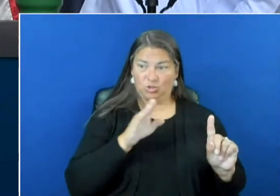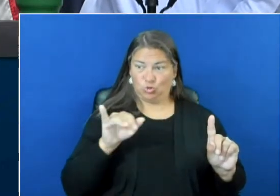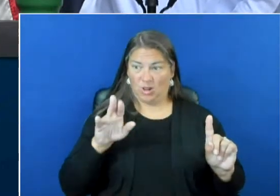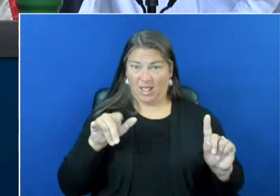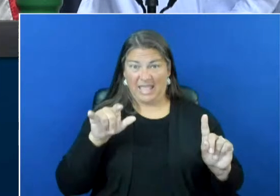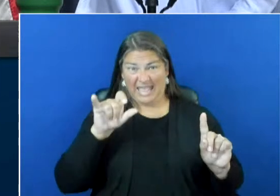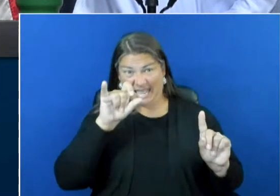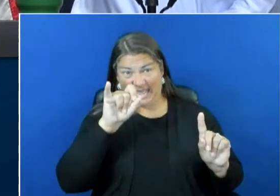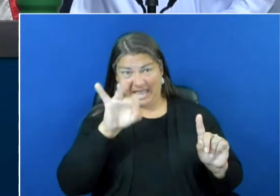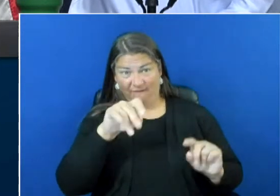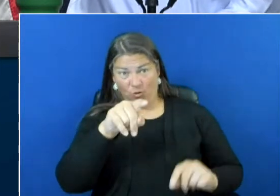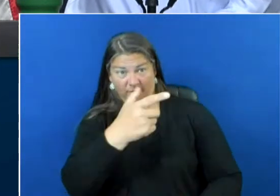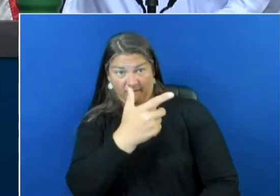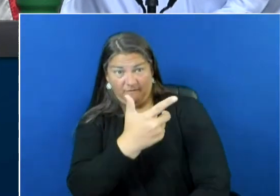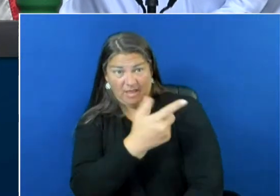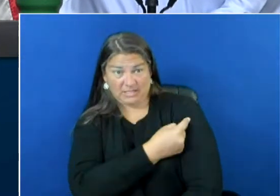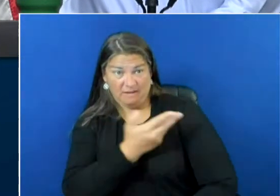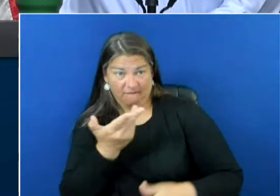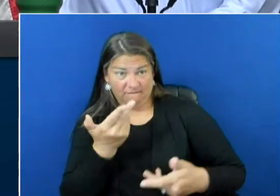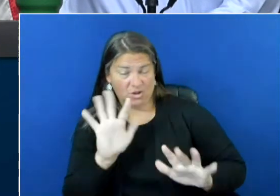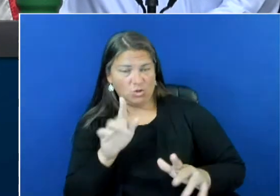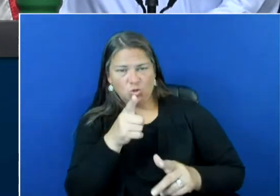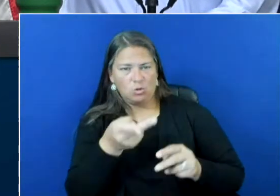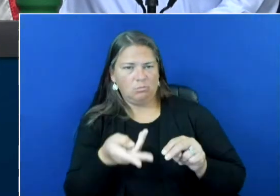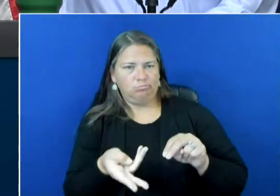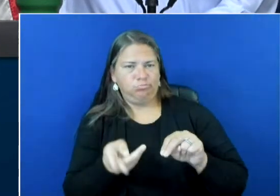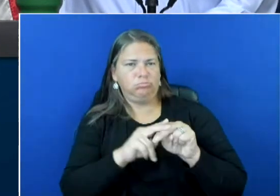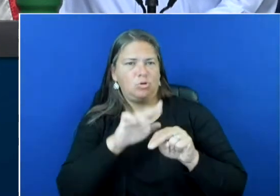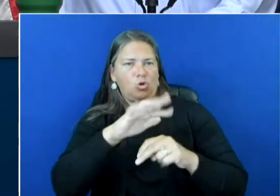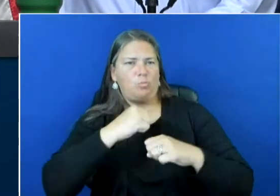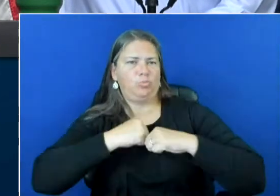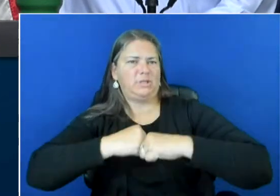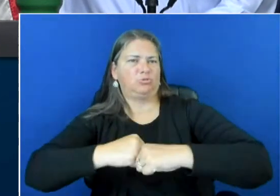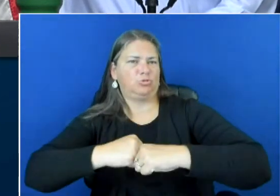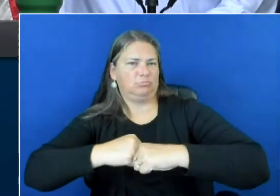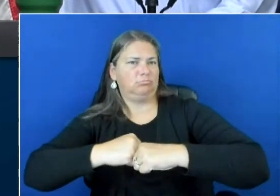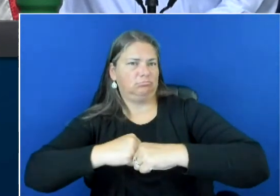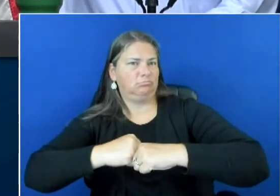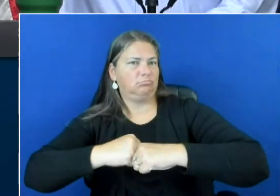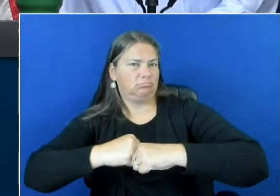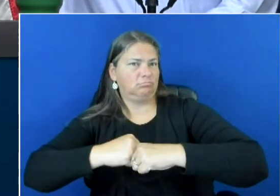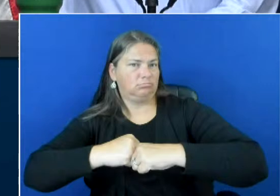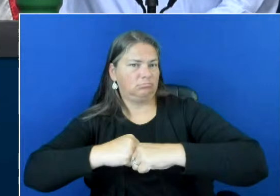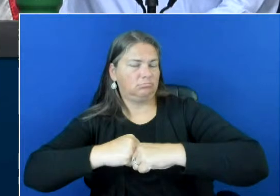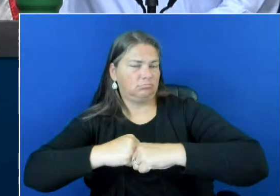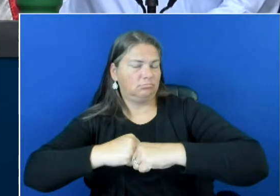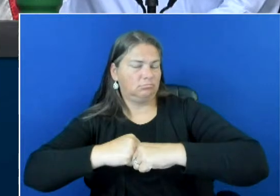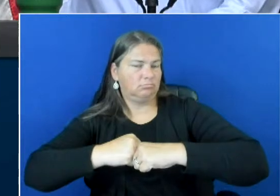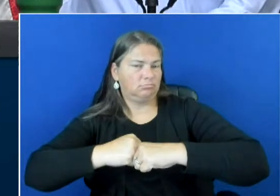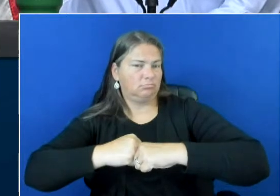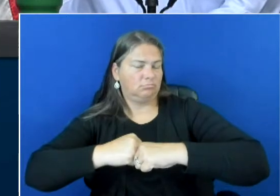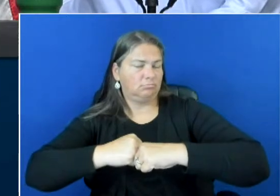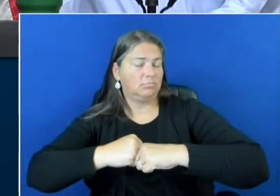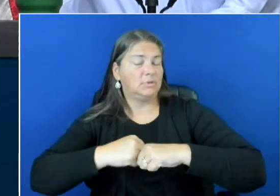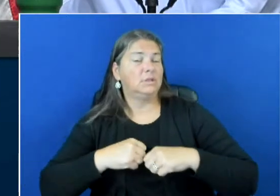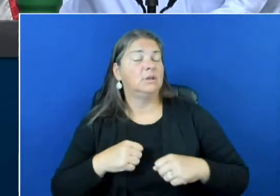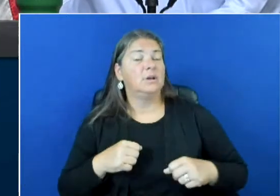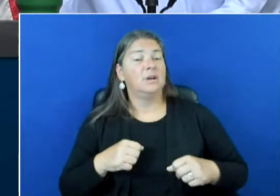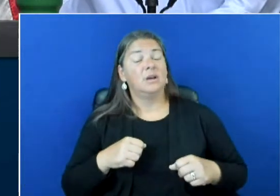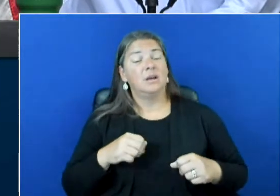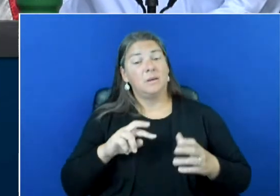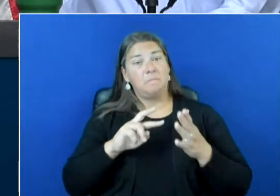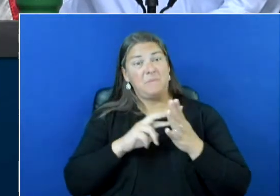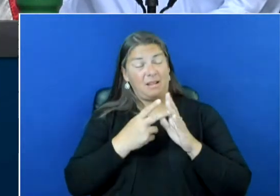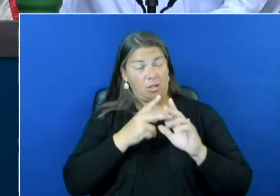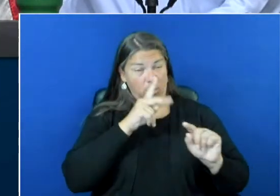face, than you did in March, which isn't quite 5 to 1. What that means is these are